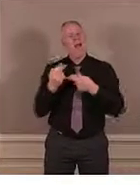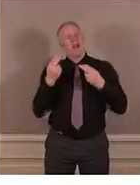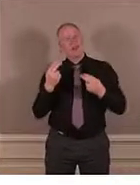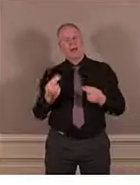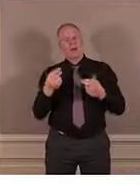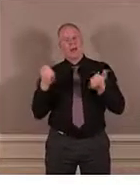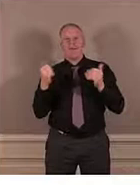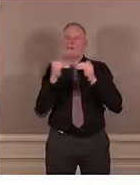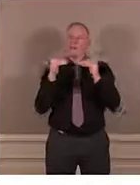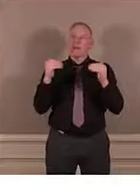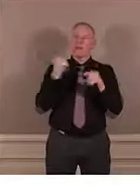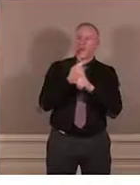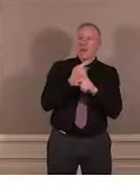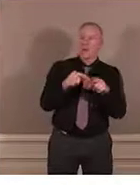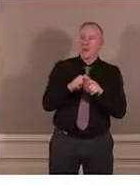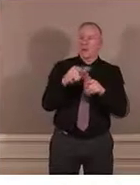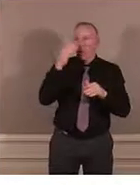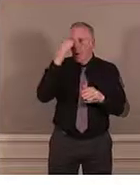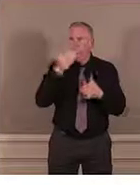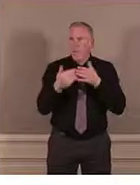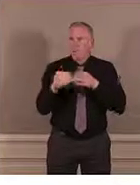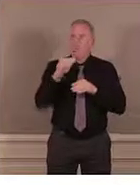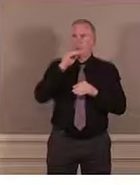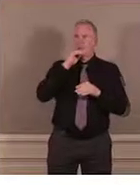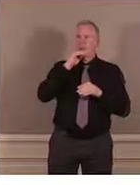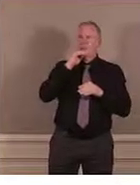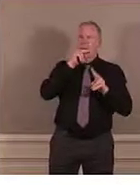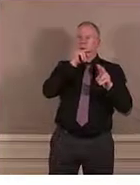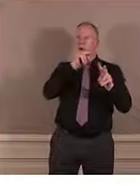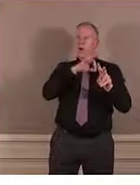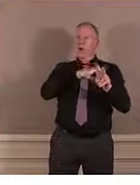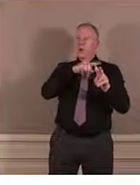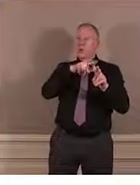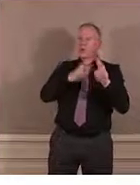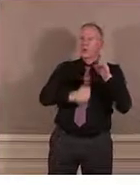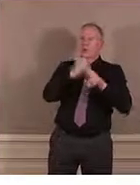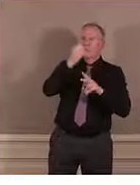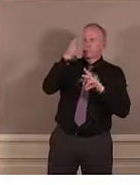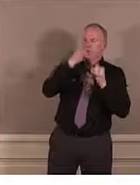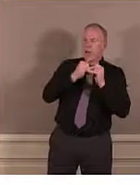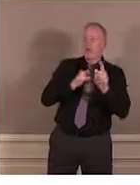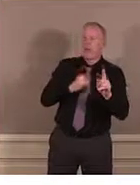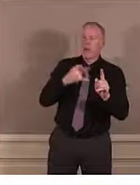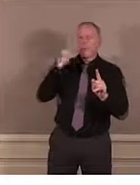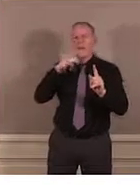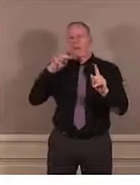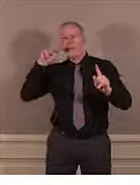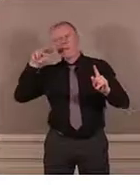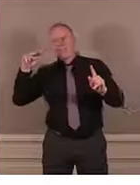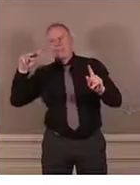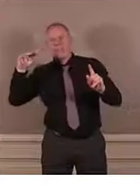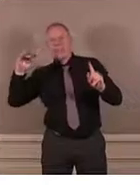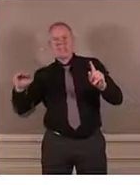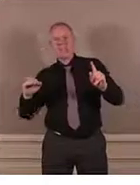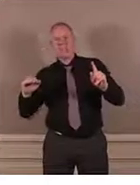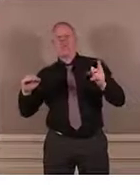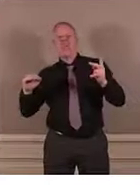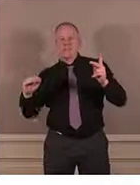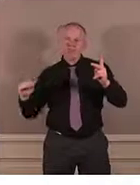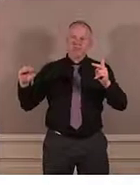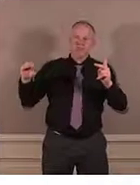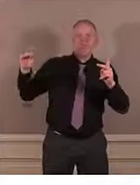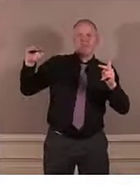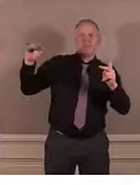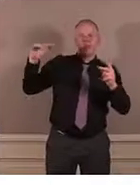of benchmarking tool. You've got to know what good practice looks like, what does success look like, in order to see the extent to which you're progressing